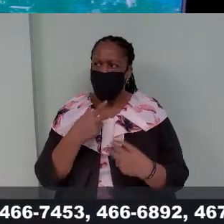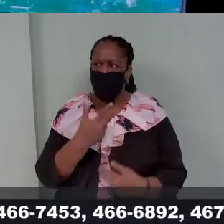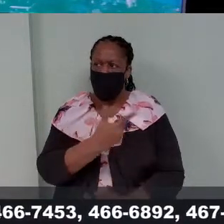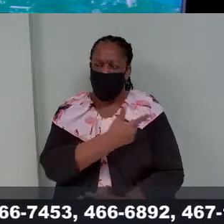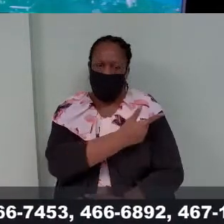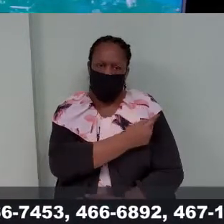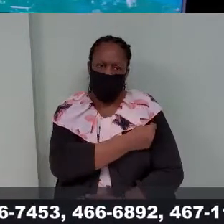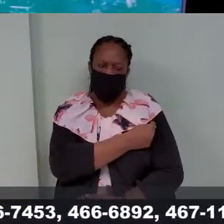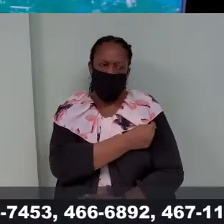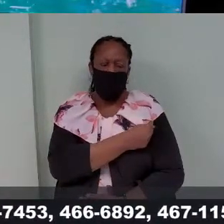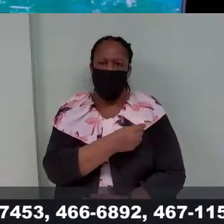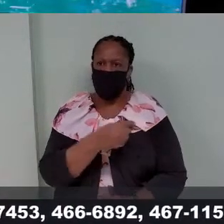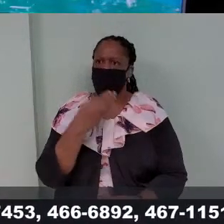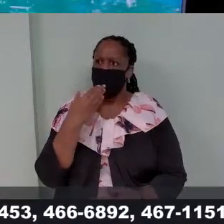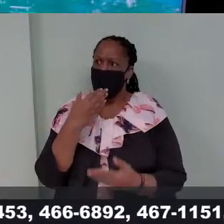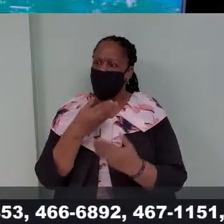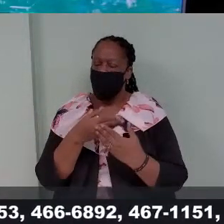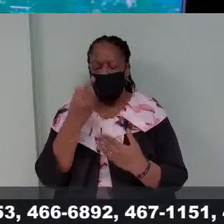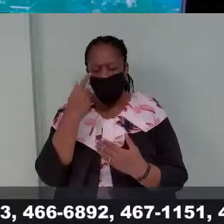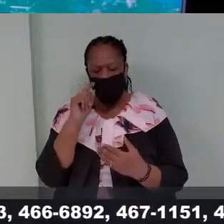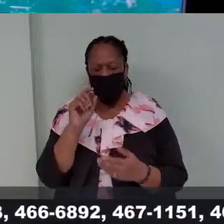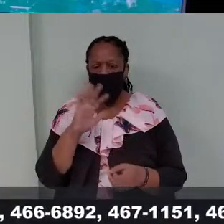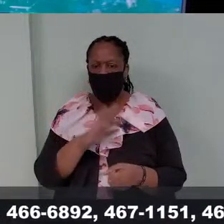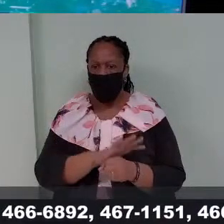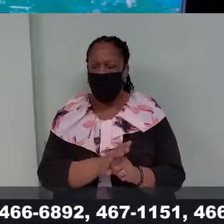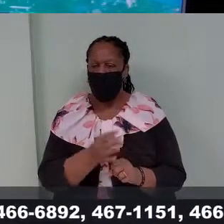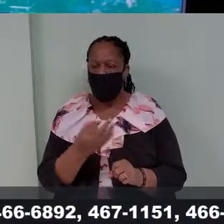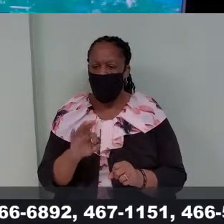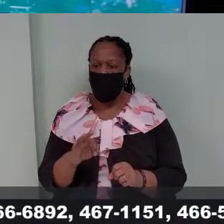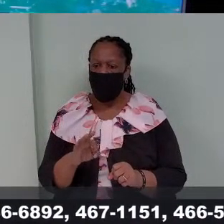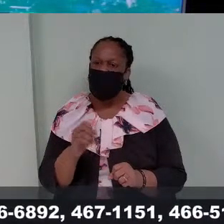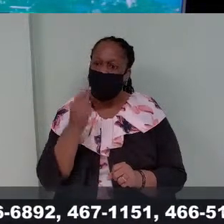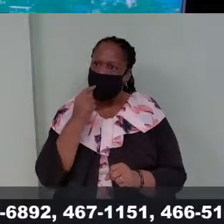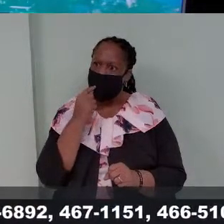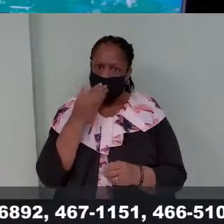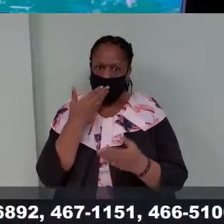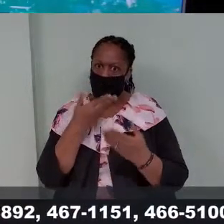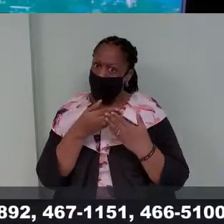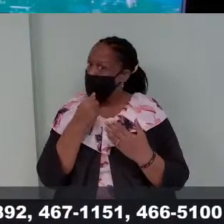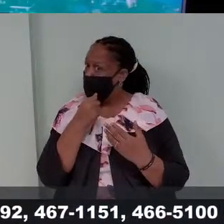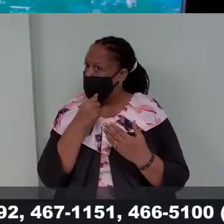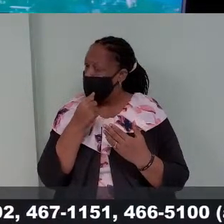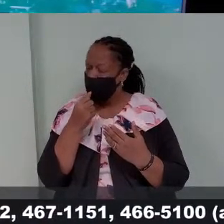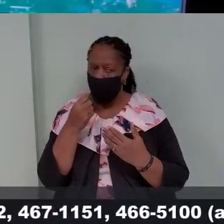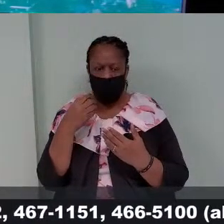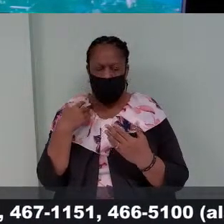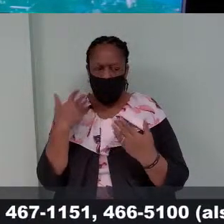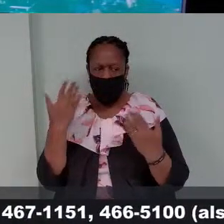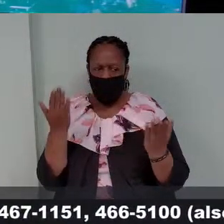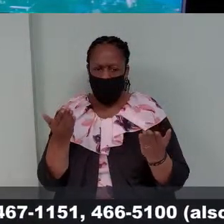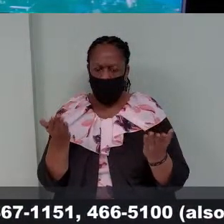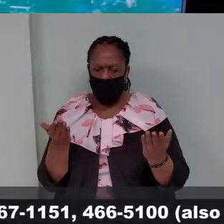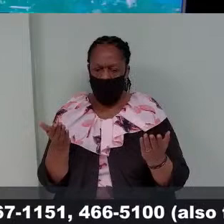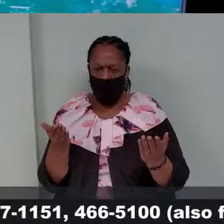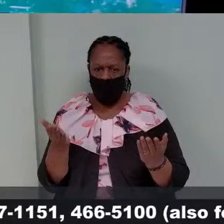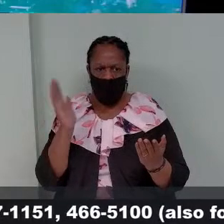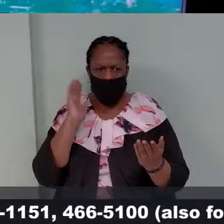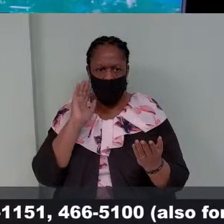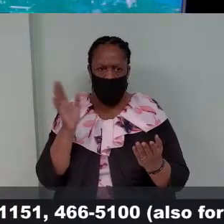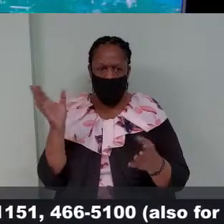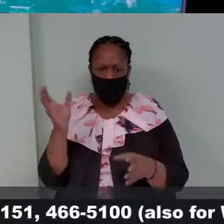90% effective. This sounds like good news, but will we be in a position to get